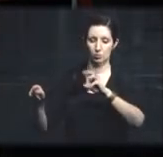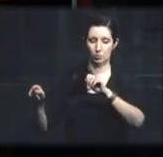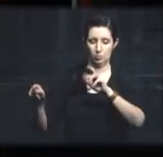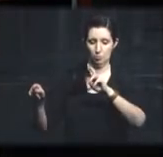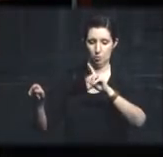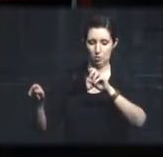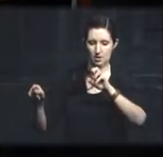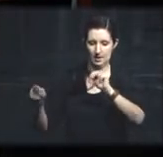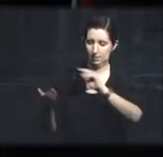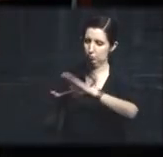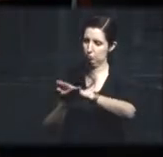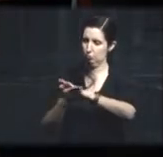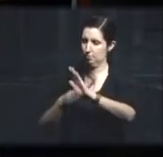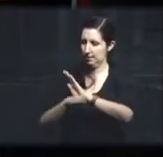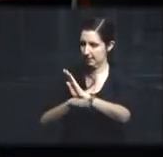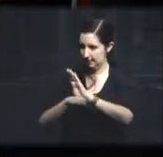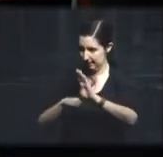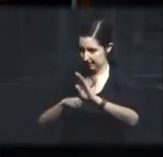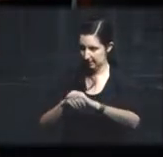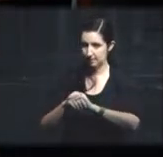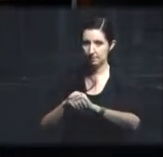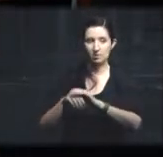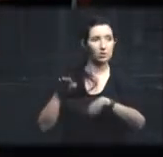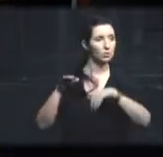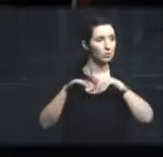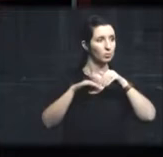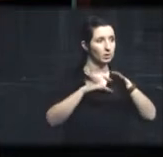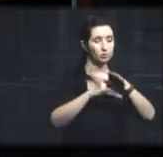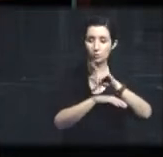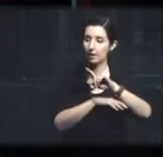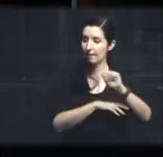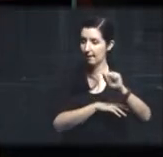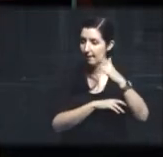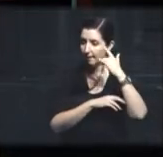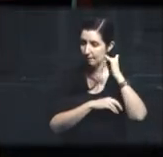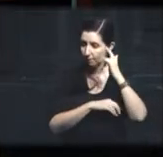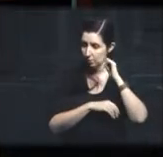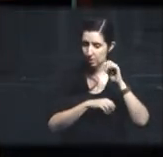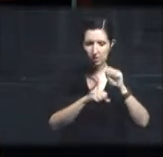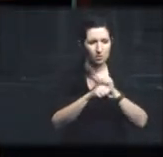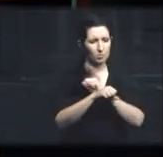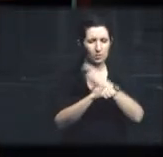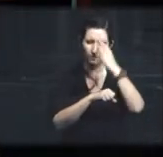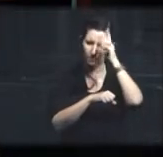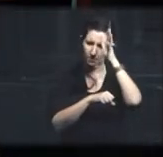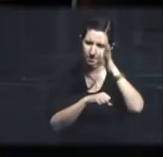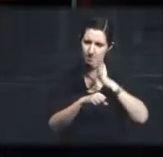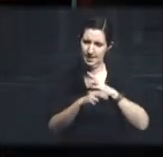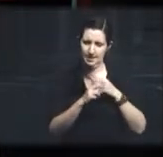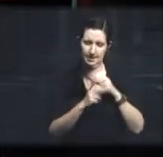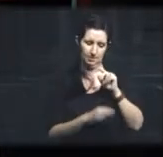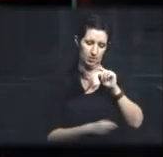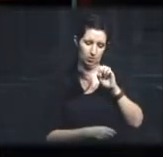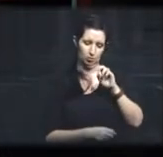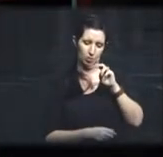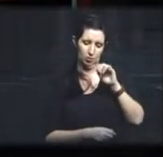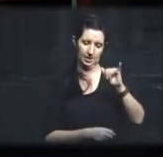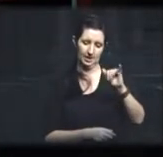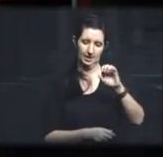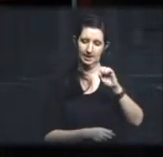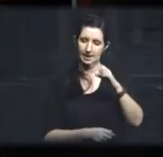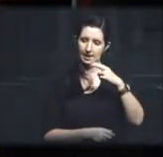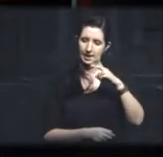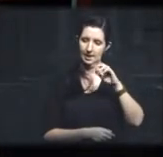group called Venture for America, got sent out to Las Vegas, worked for Tony Hsieh, who was the owner of Zappos, sold it for a gazillion dollars